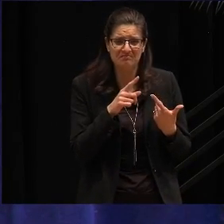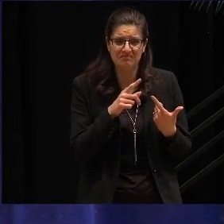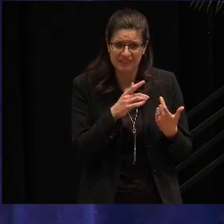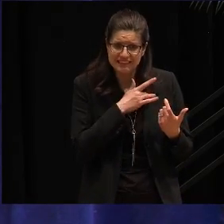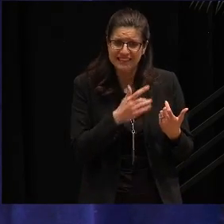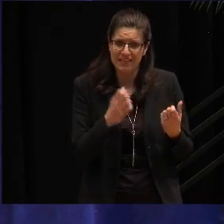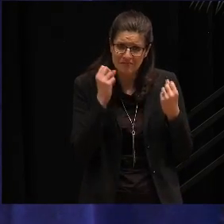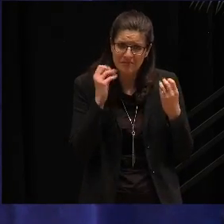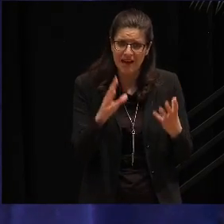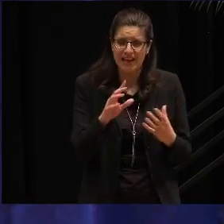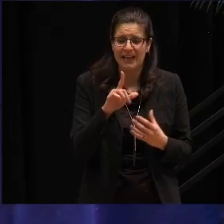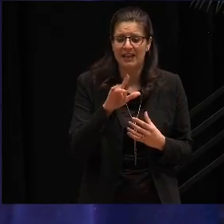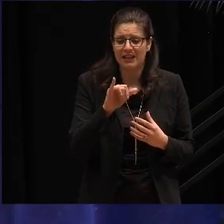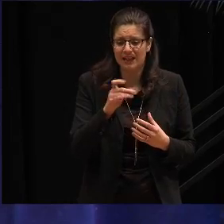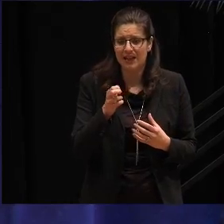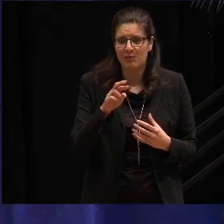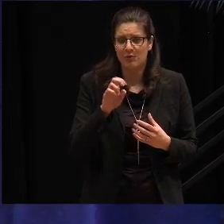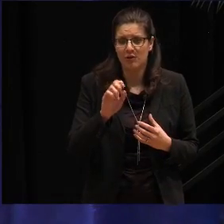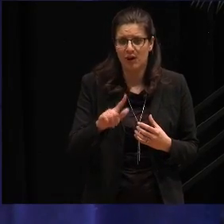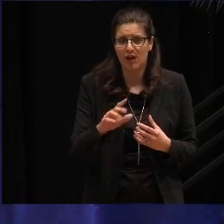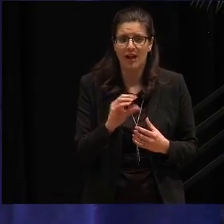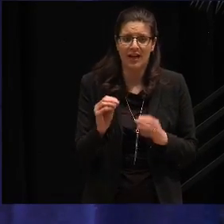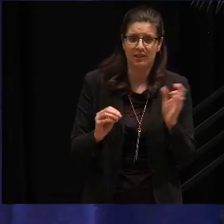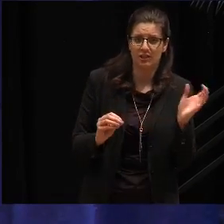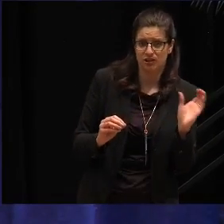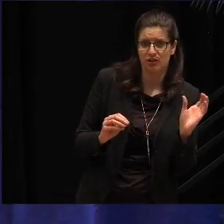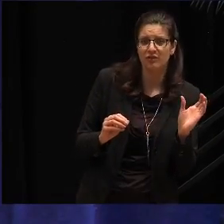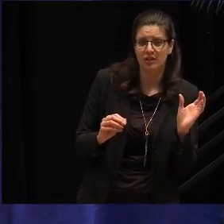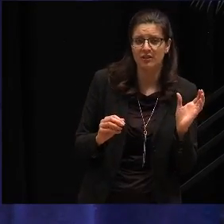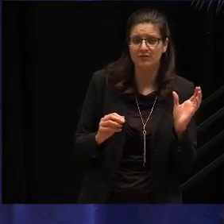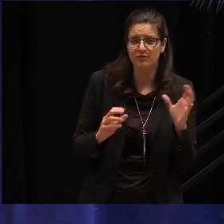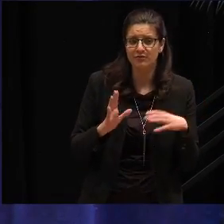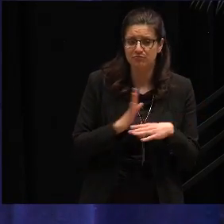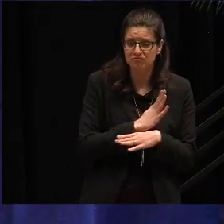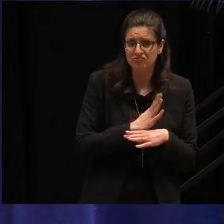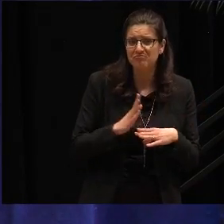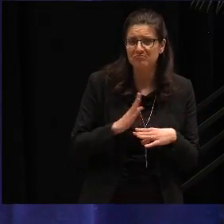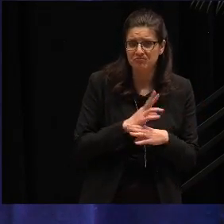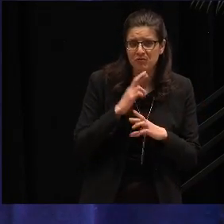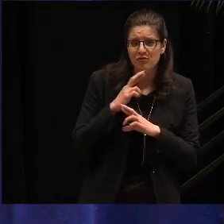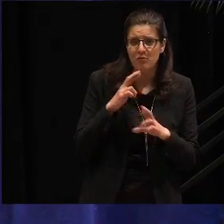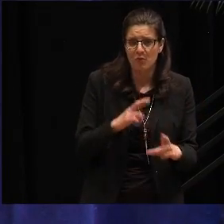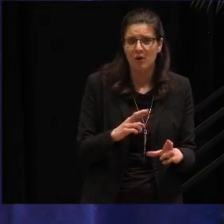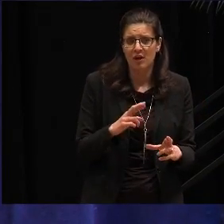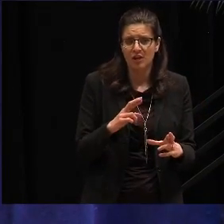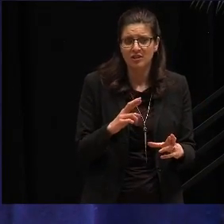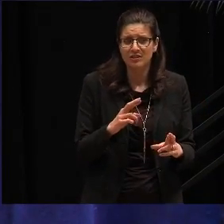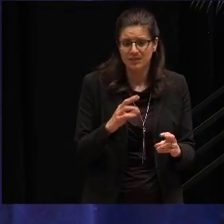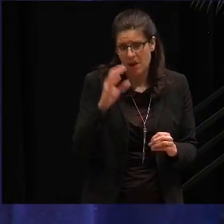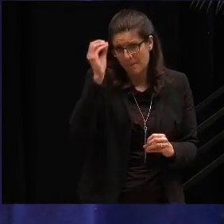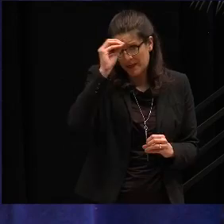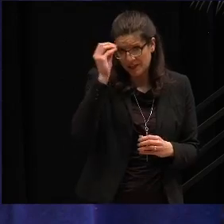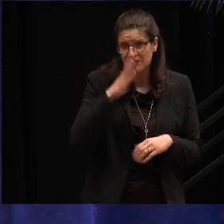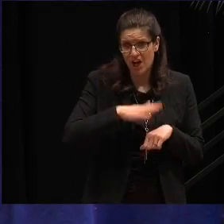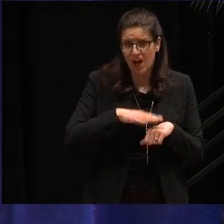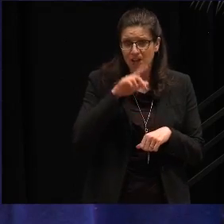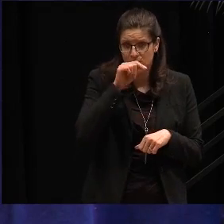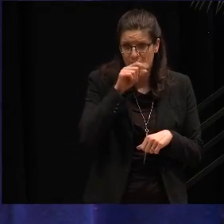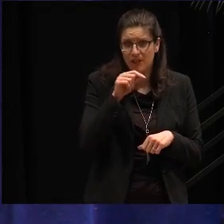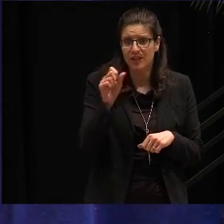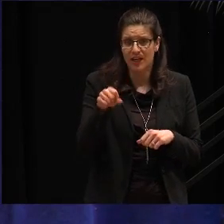liberal or very conservative and moderate reporters, opinionators, and in between. And I